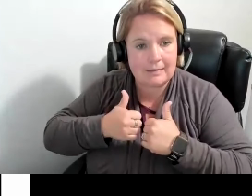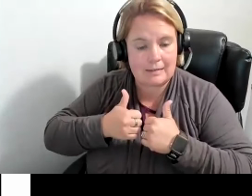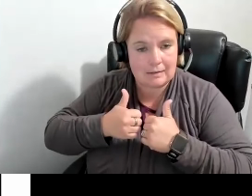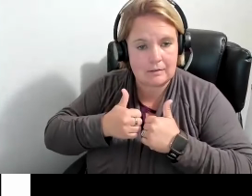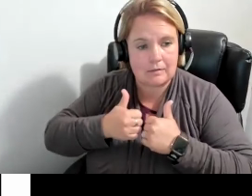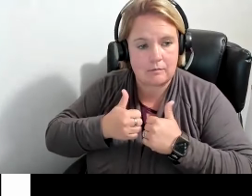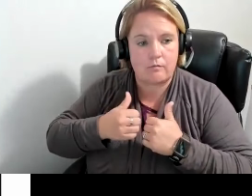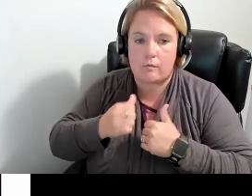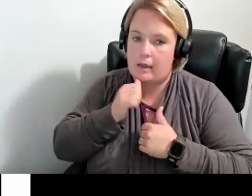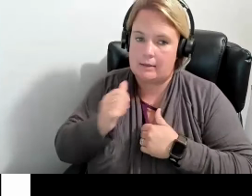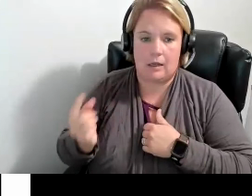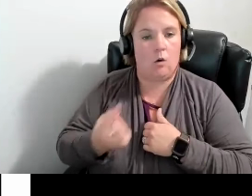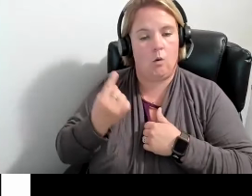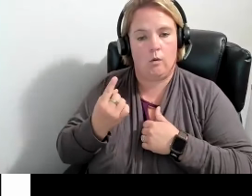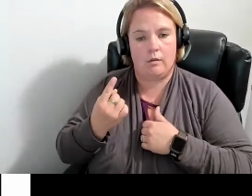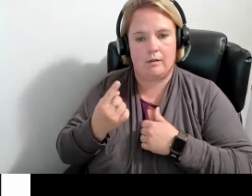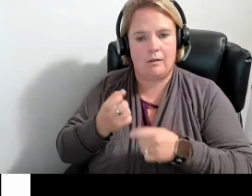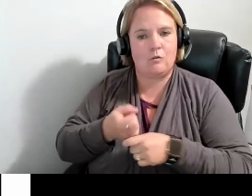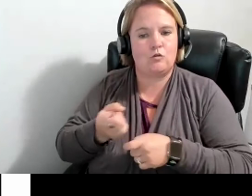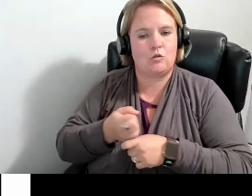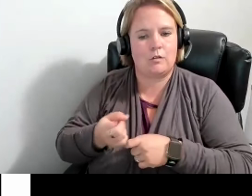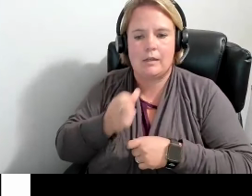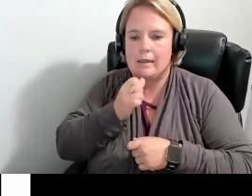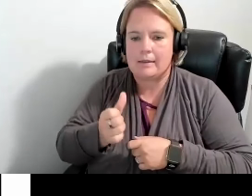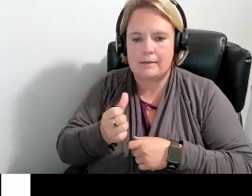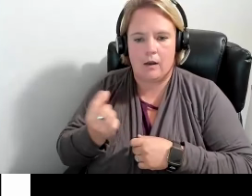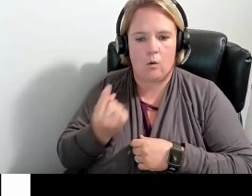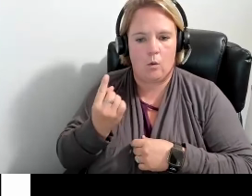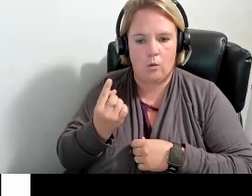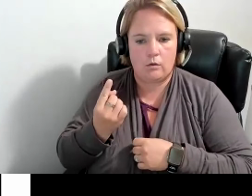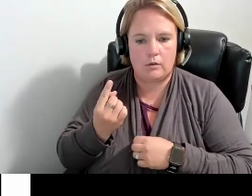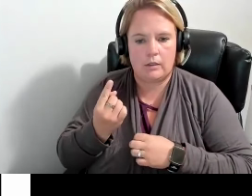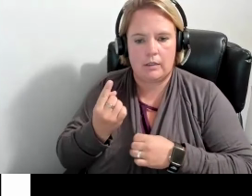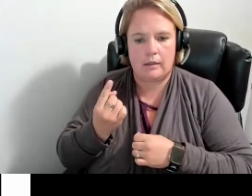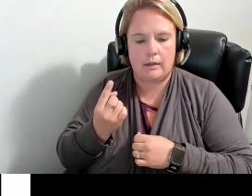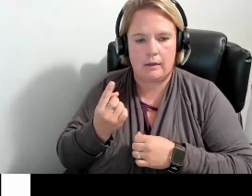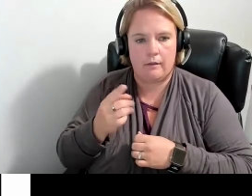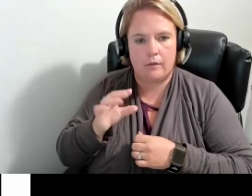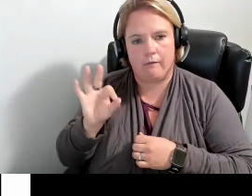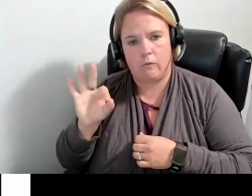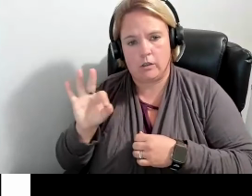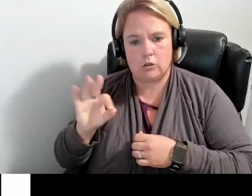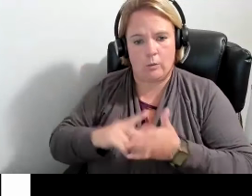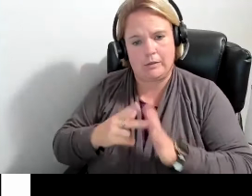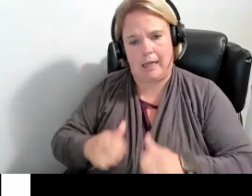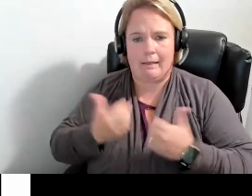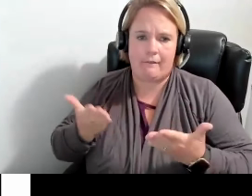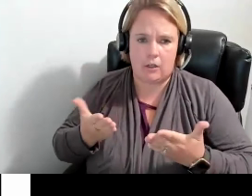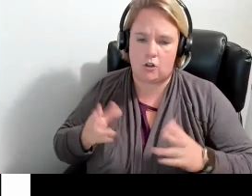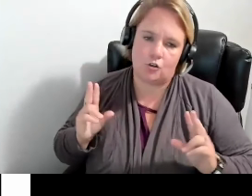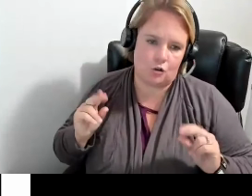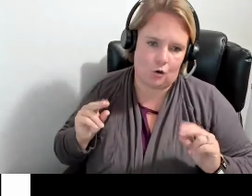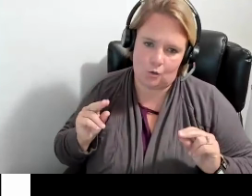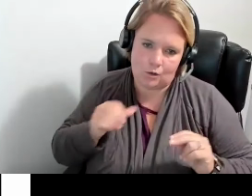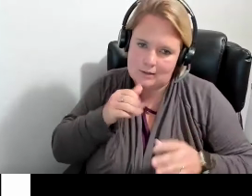different things. It's not just, I always joke with students, but it's like, it's not just I live in Fresno, so duh, I'm a California resident. It's not that